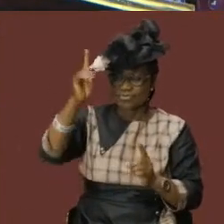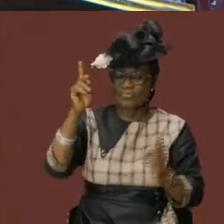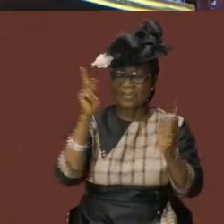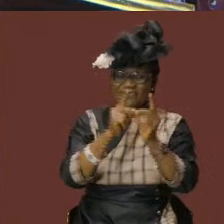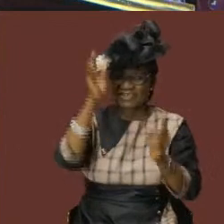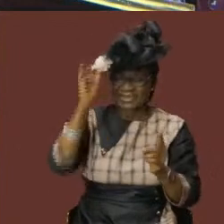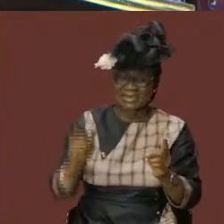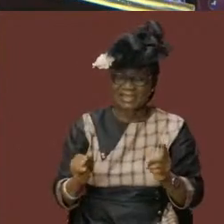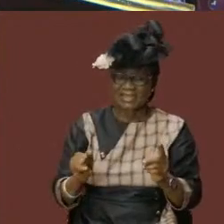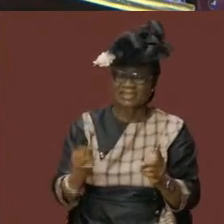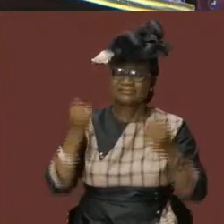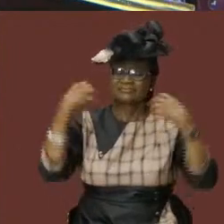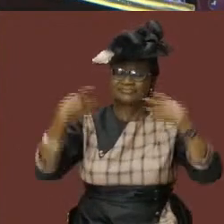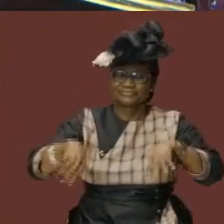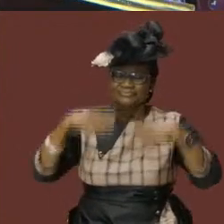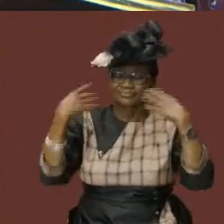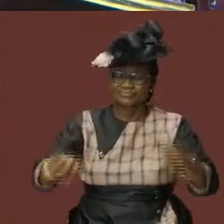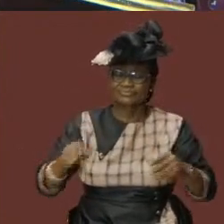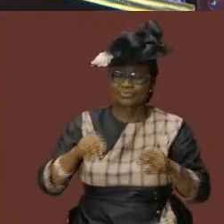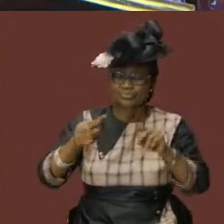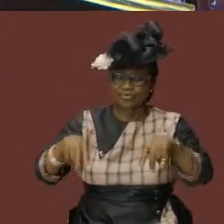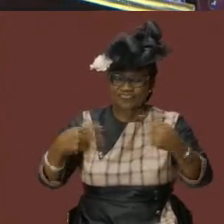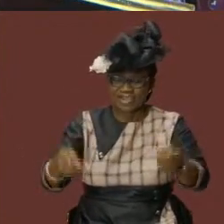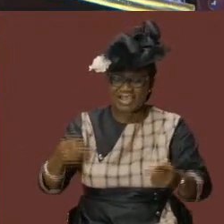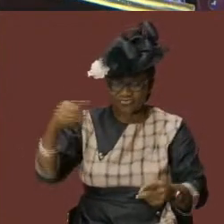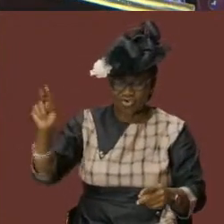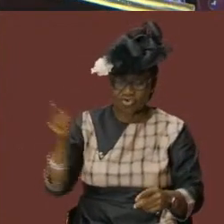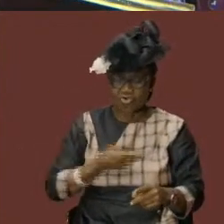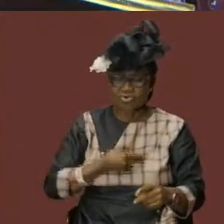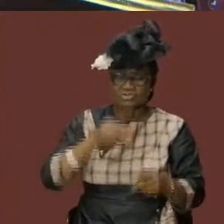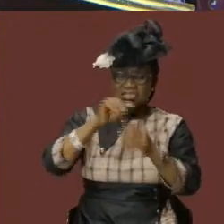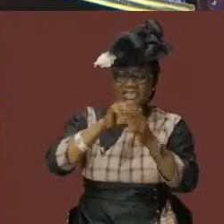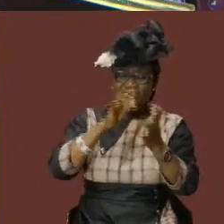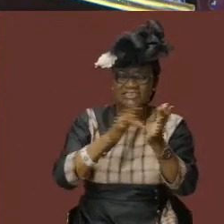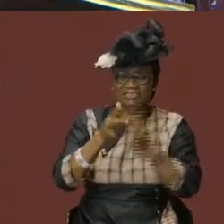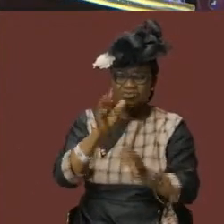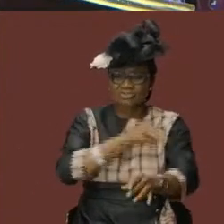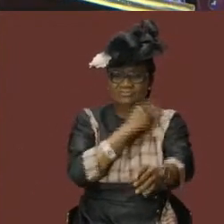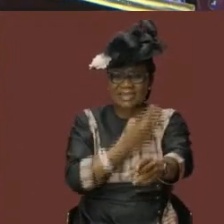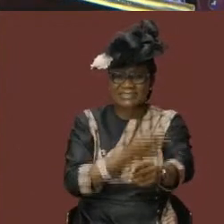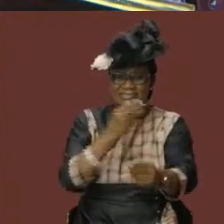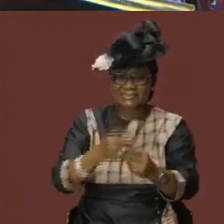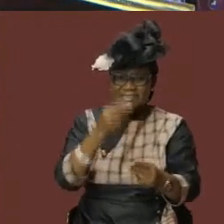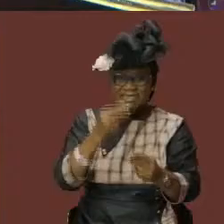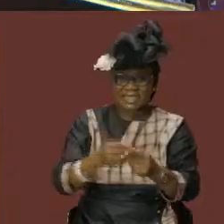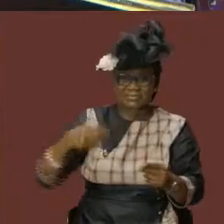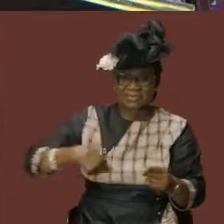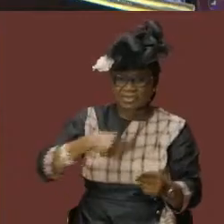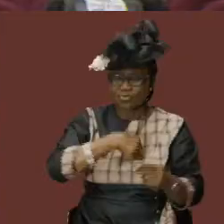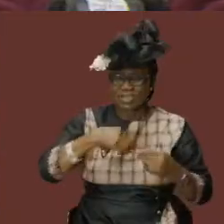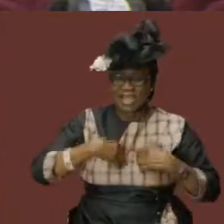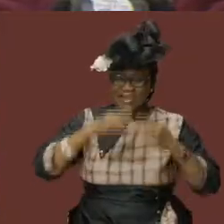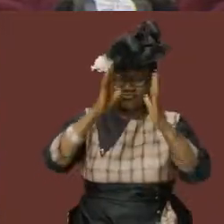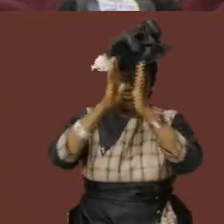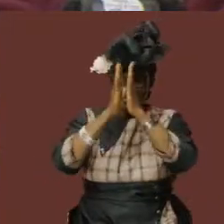abundantly provide for us. In Jesus' mighty name we have prayed.